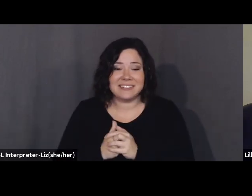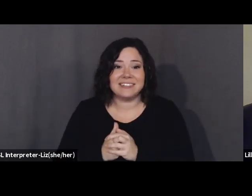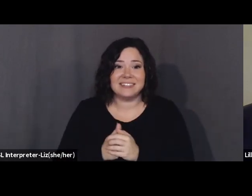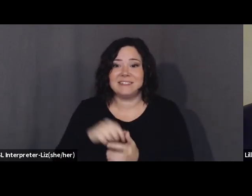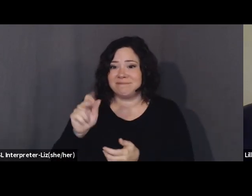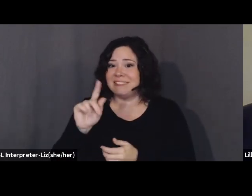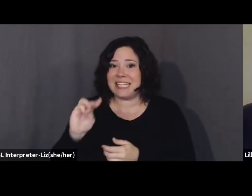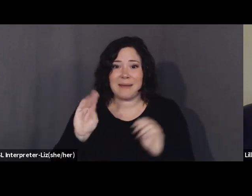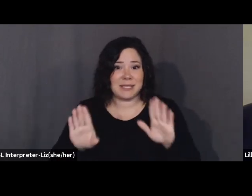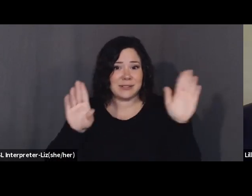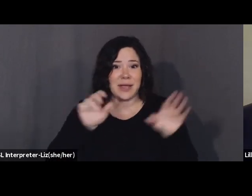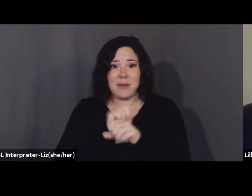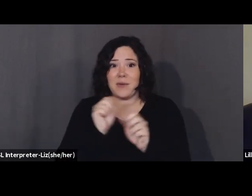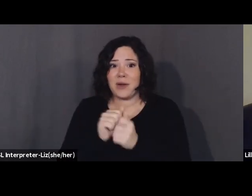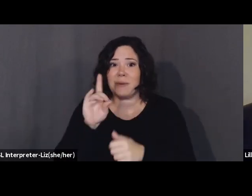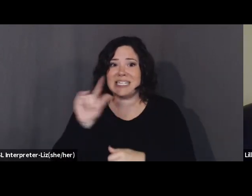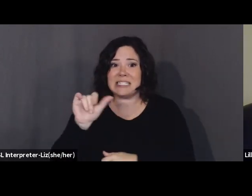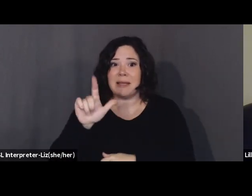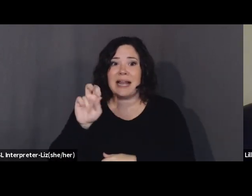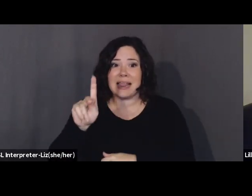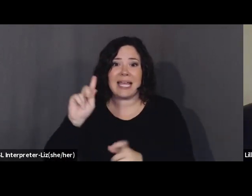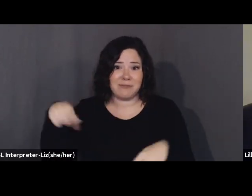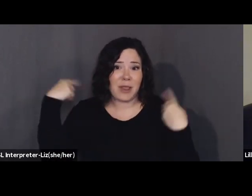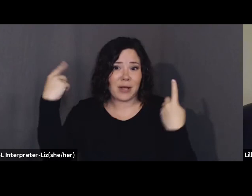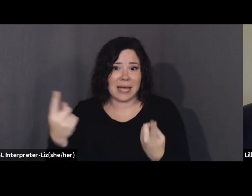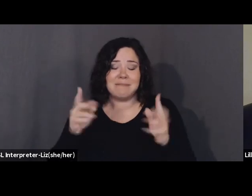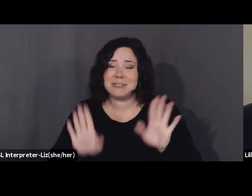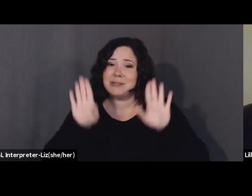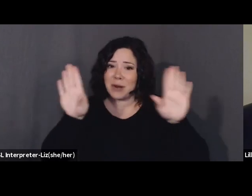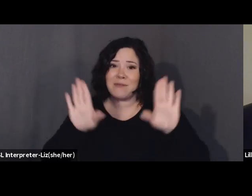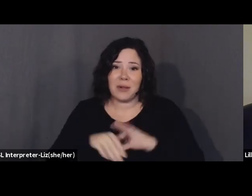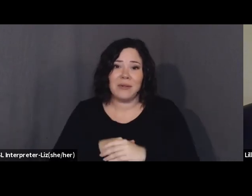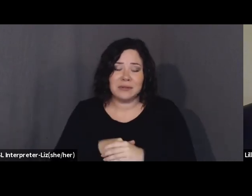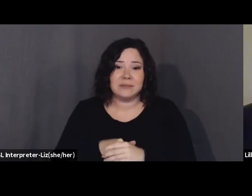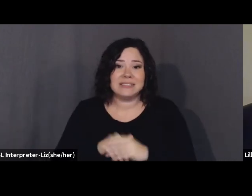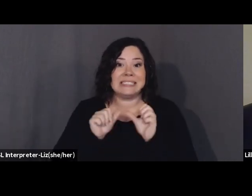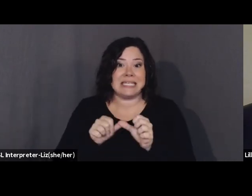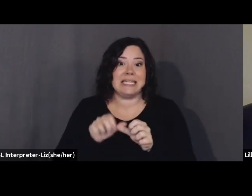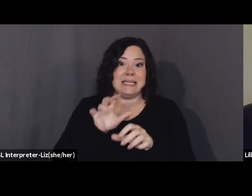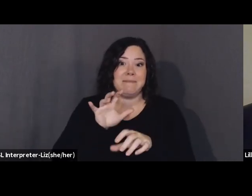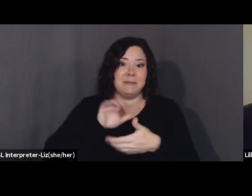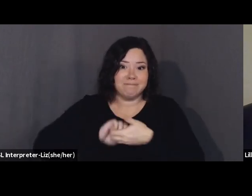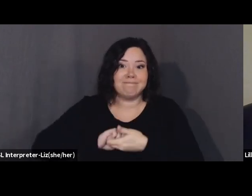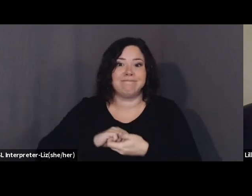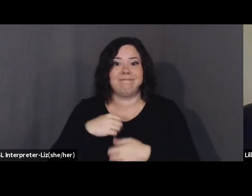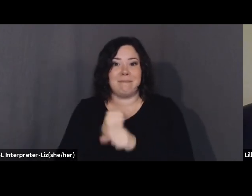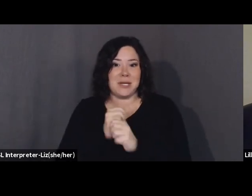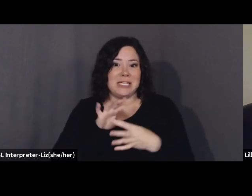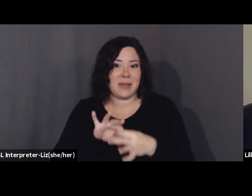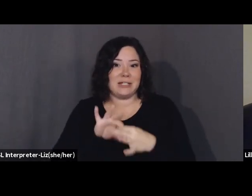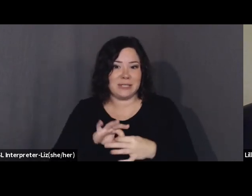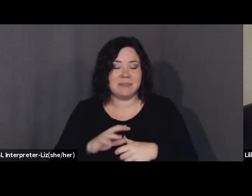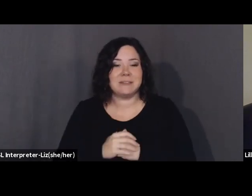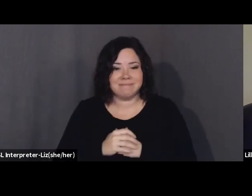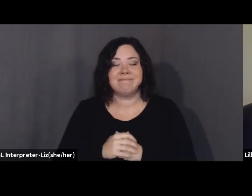been great. We've been working with Disability Link for a long time on this, so it's been really wonderful to be able to keep working and building these relationships. So